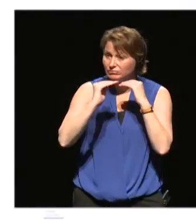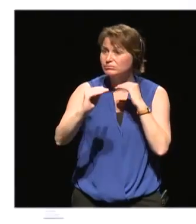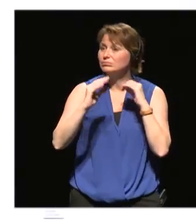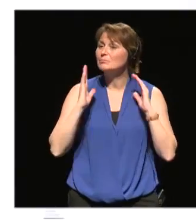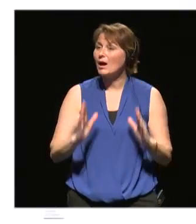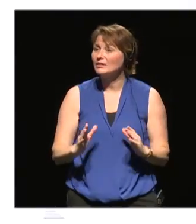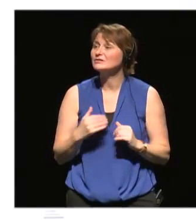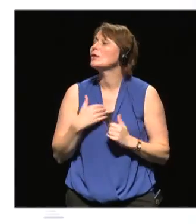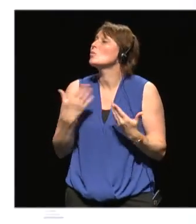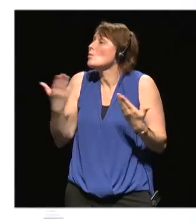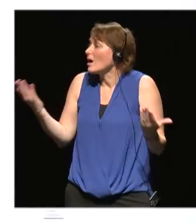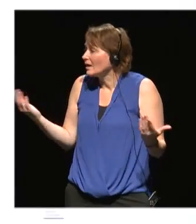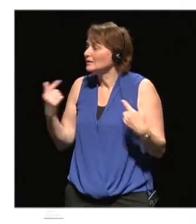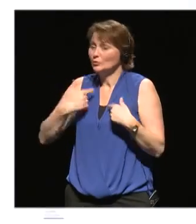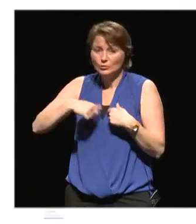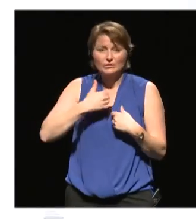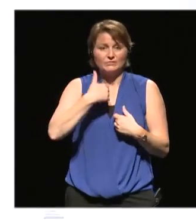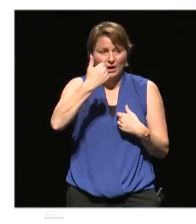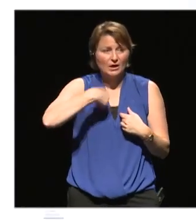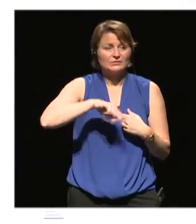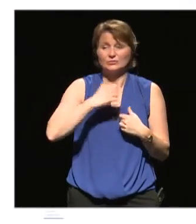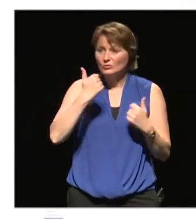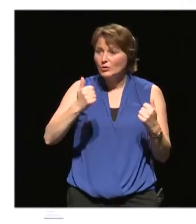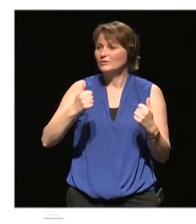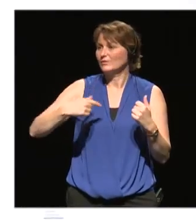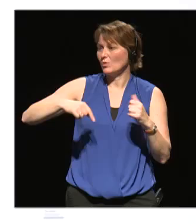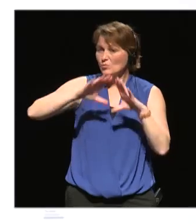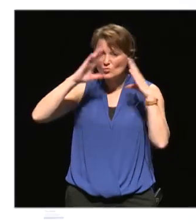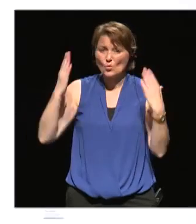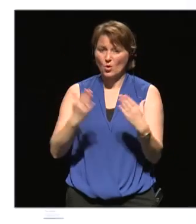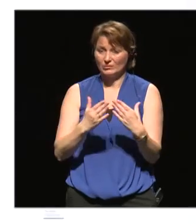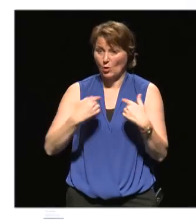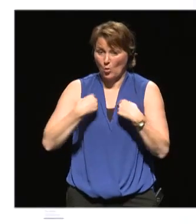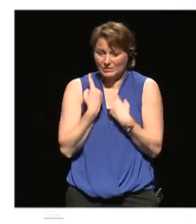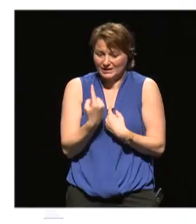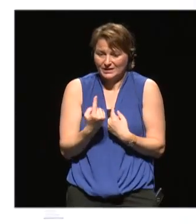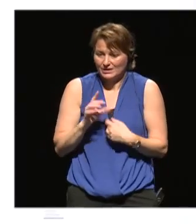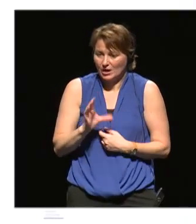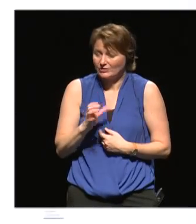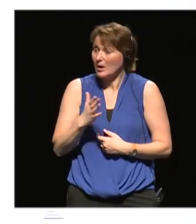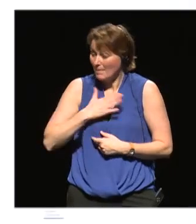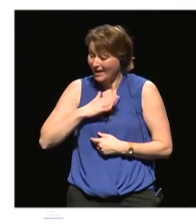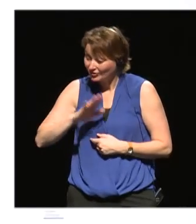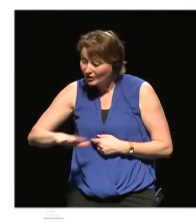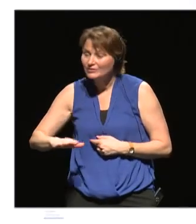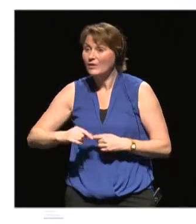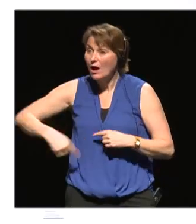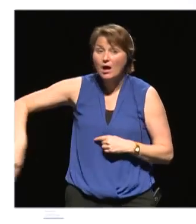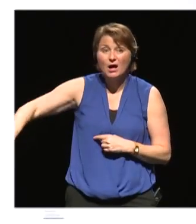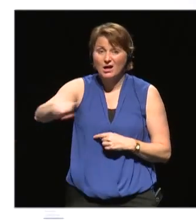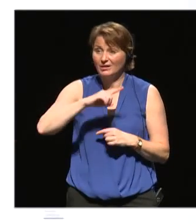are we doing it? Because it's good for us, it's good for the world, it's good for our futures, and not just for my own children, it's good for all our